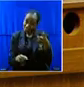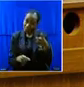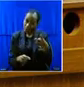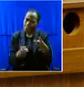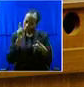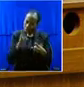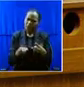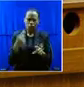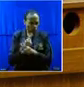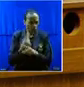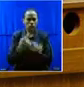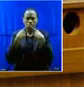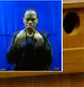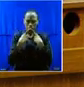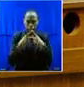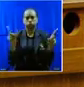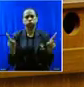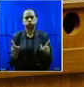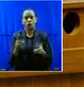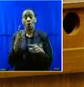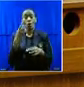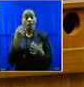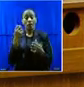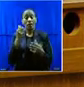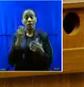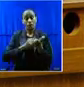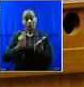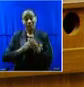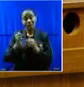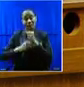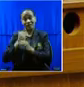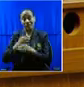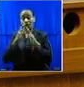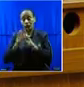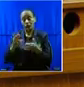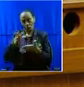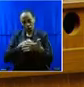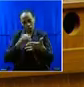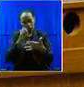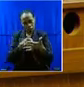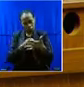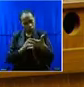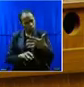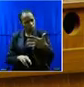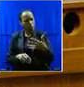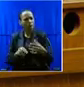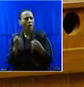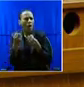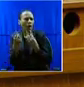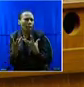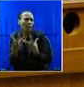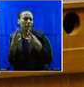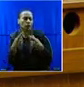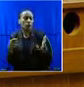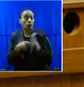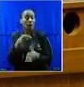publicly disclose in their annual reports the value of procurement from local producers and on